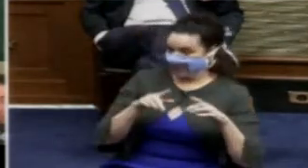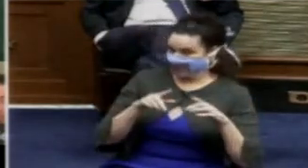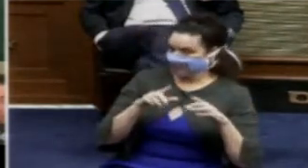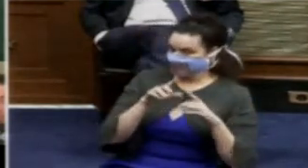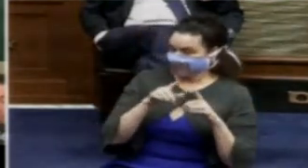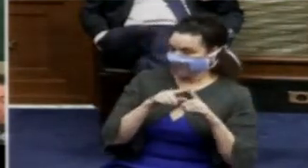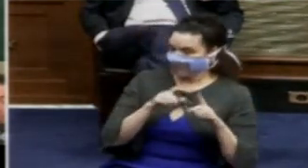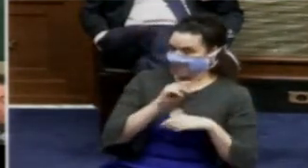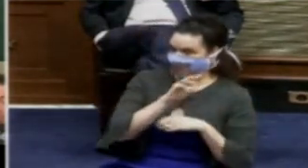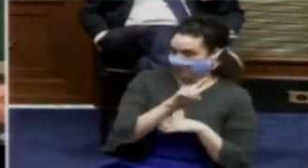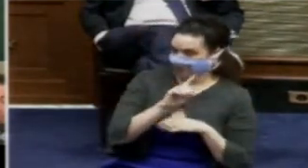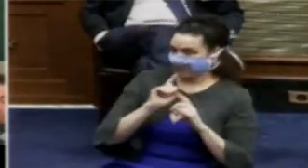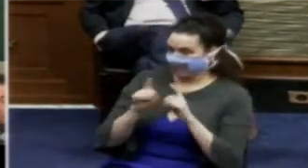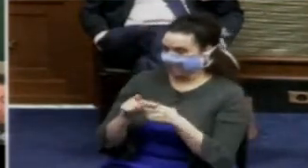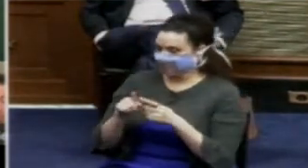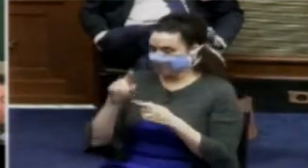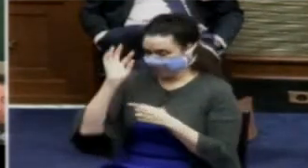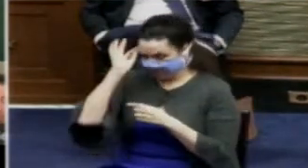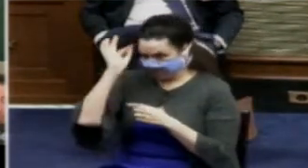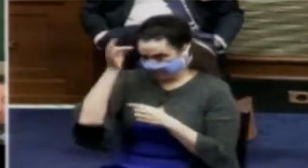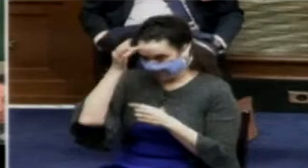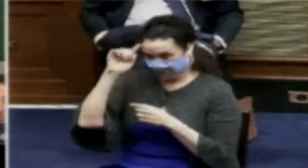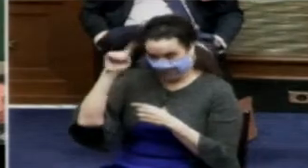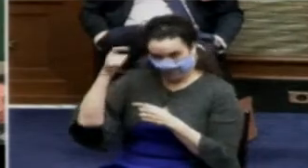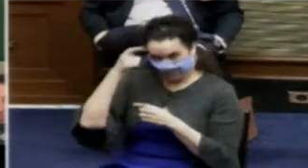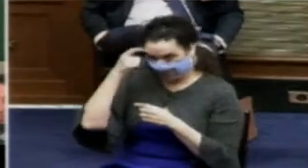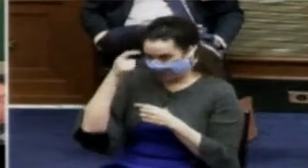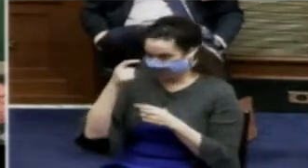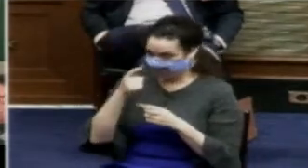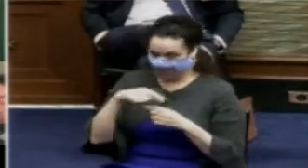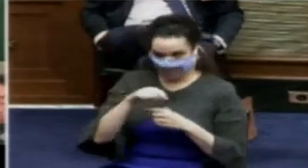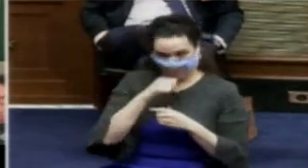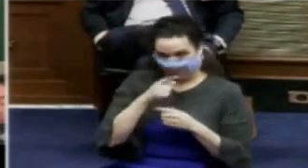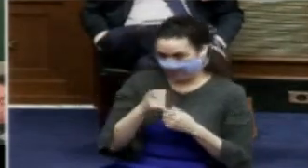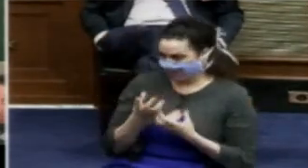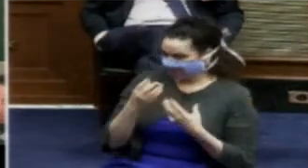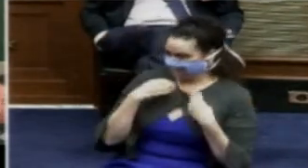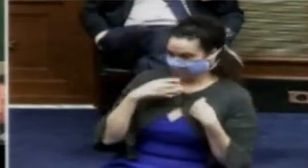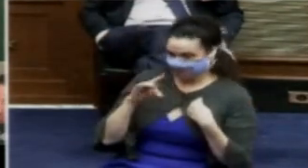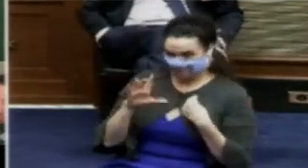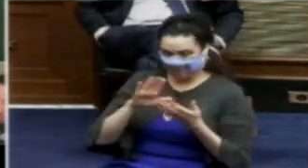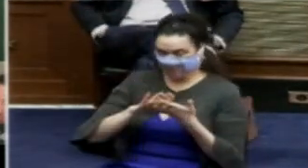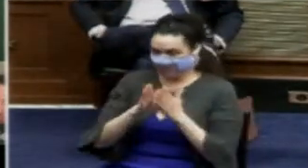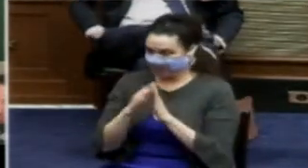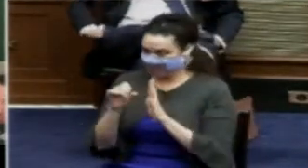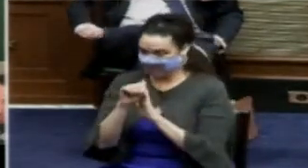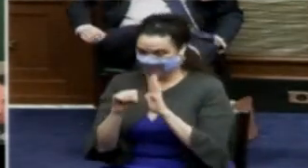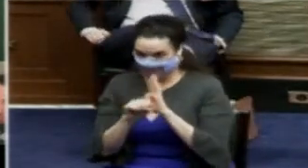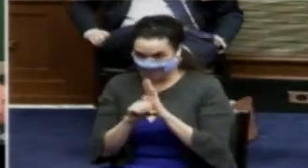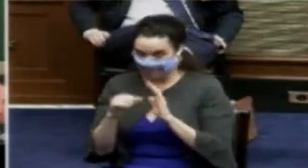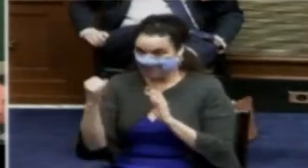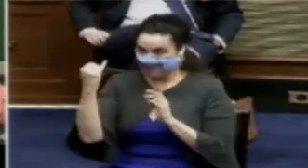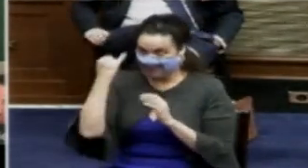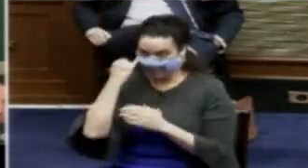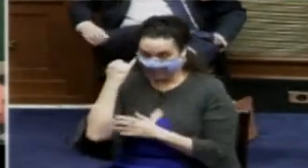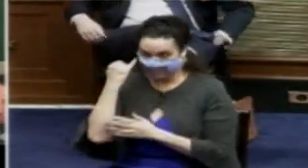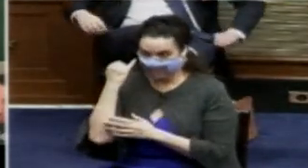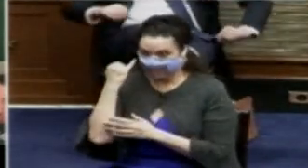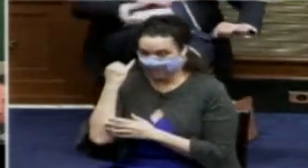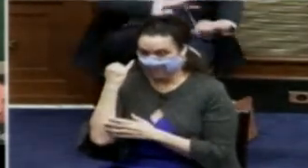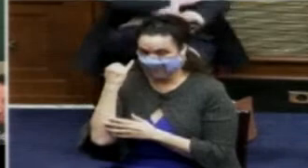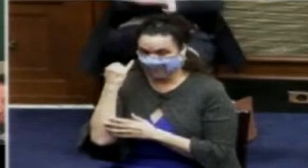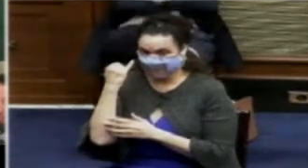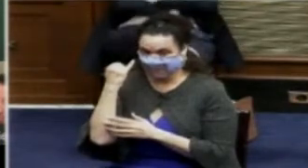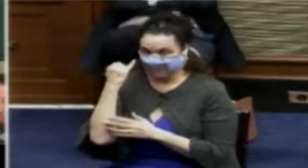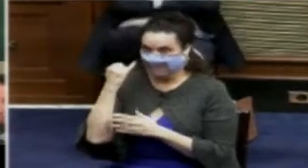an explicit reversionary interest or a provision saying that if it ever fails to become the seat